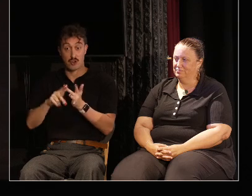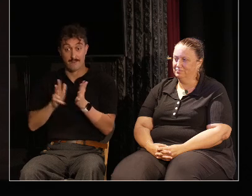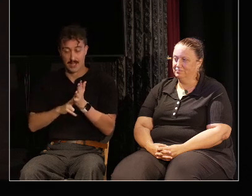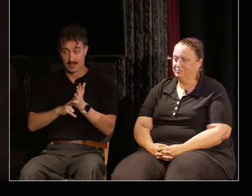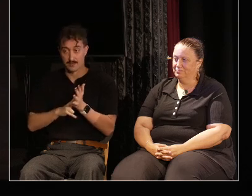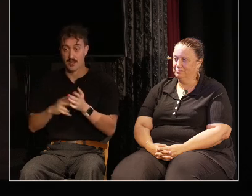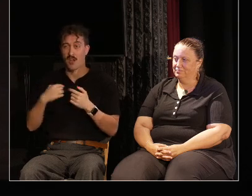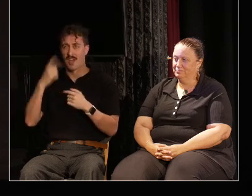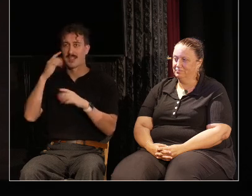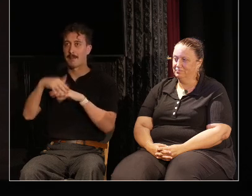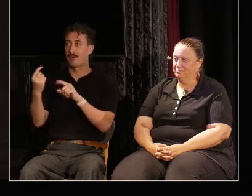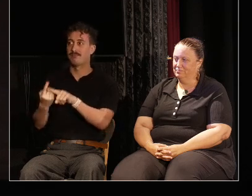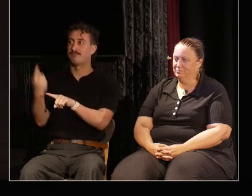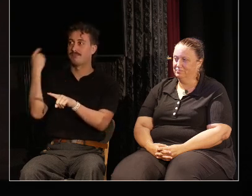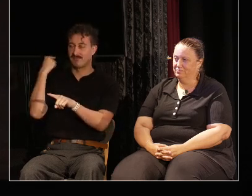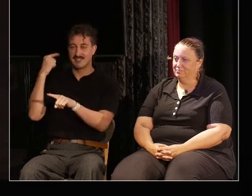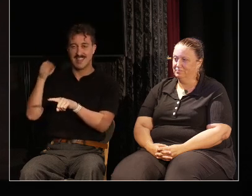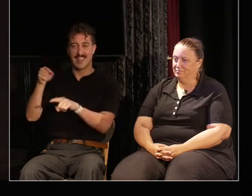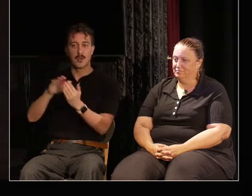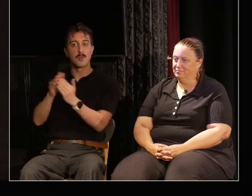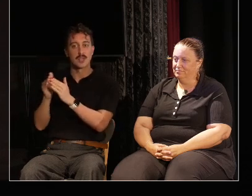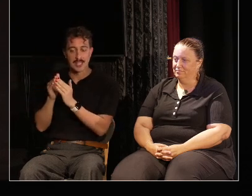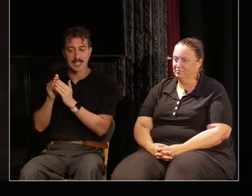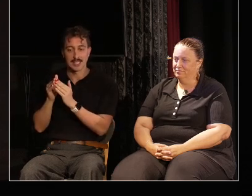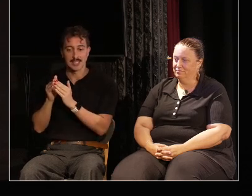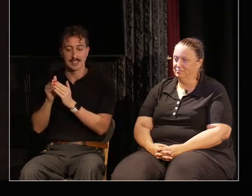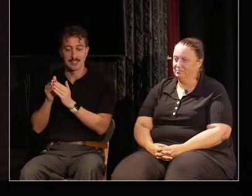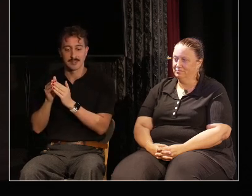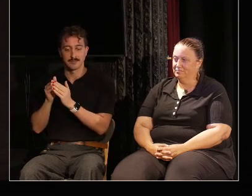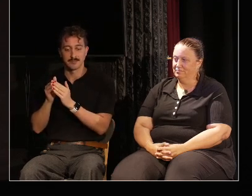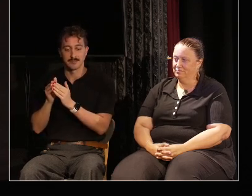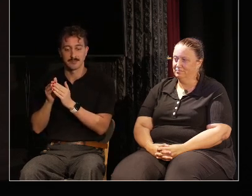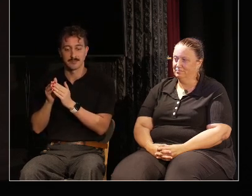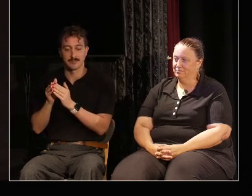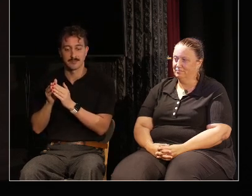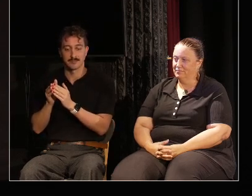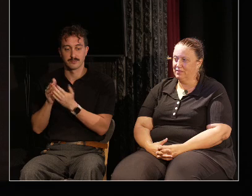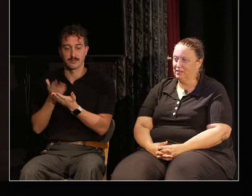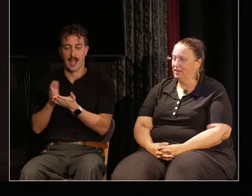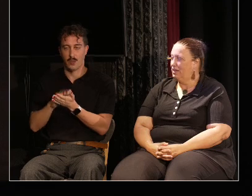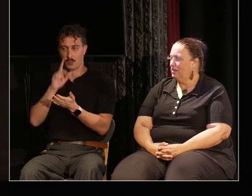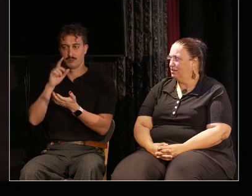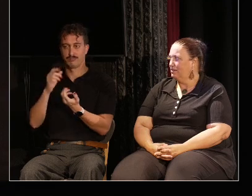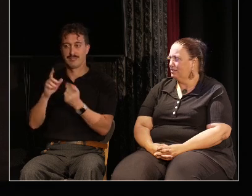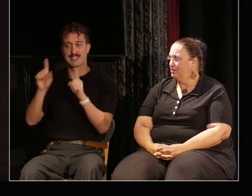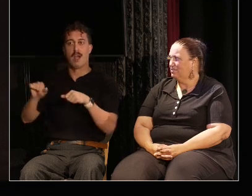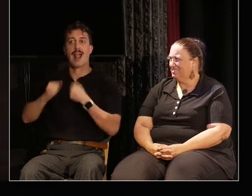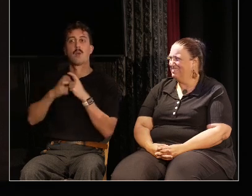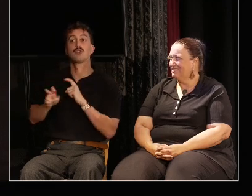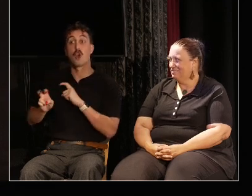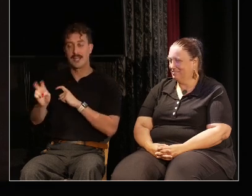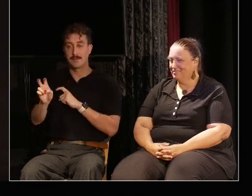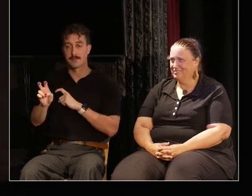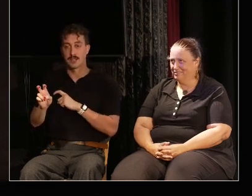and everything that community did to get us at the start of this journey. But talking about listening to